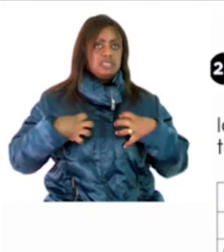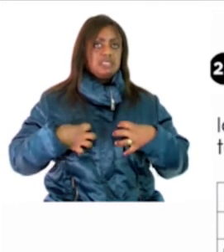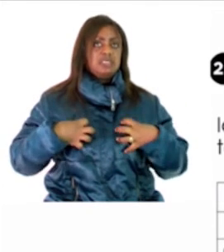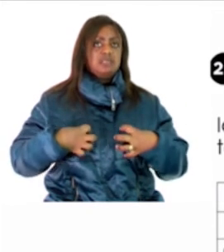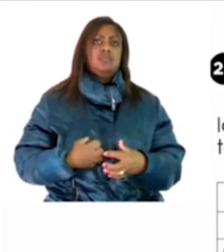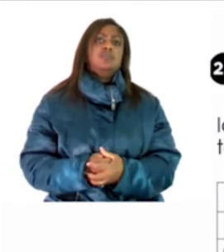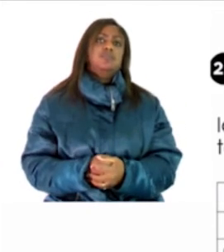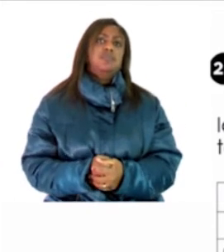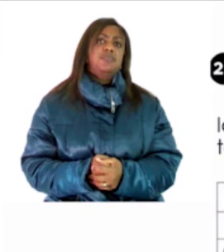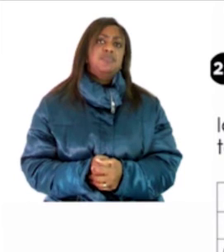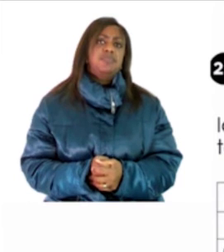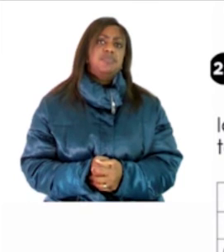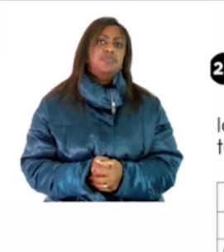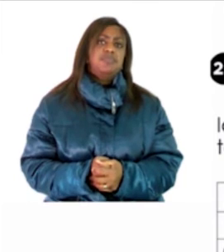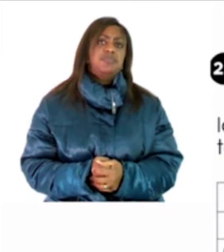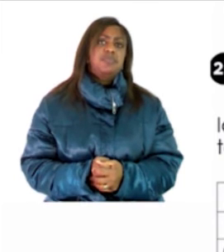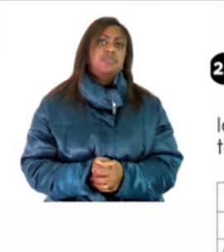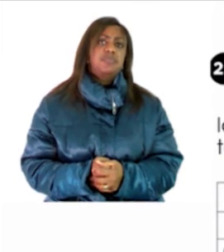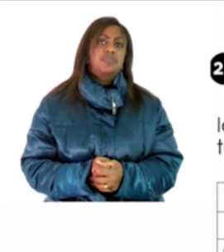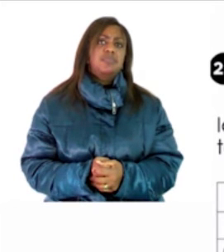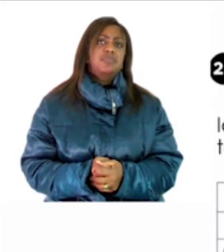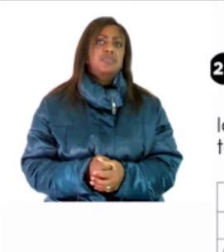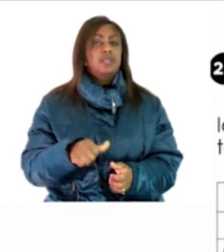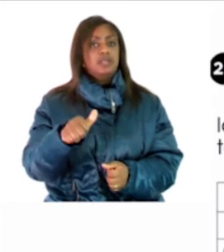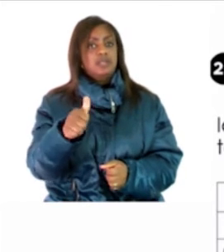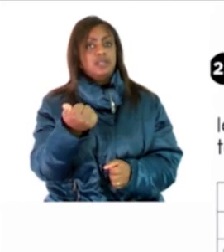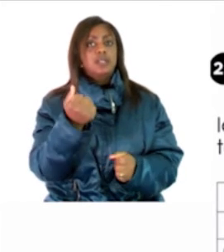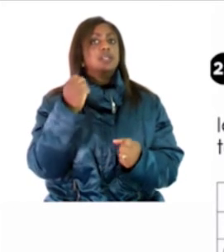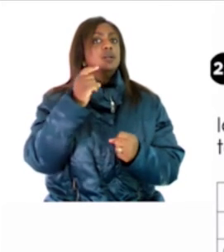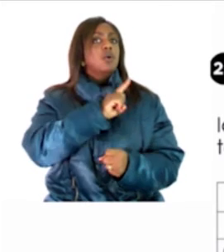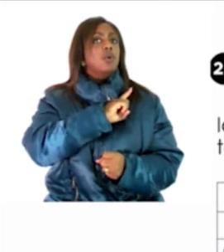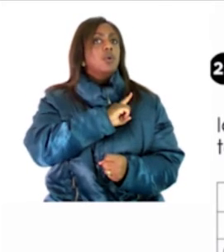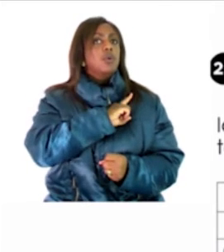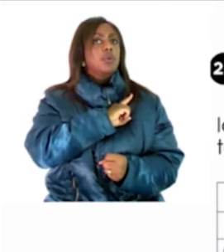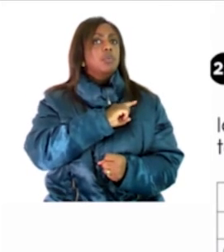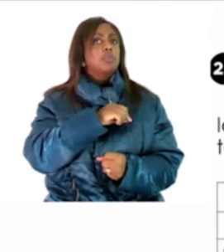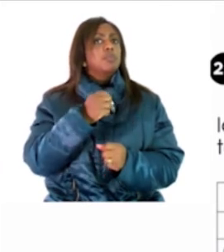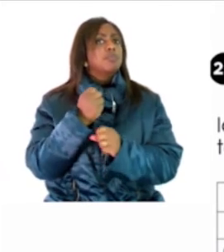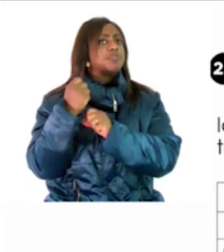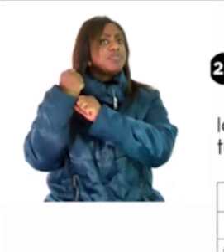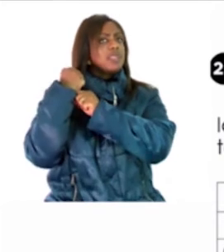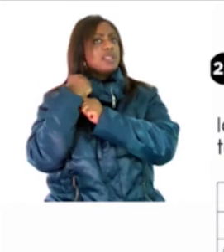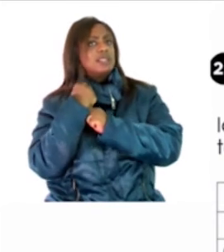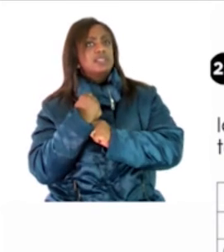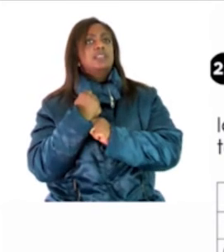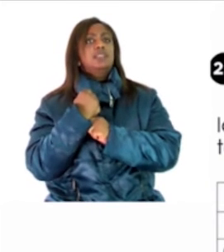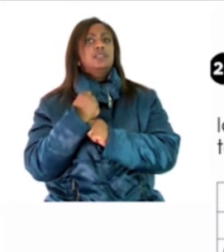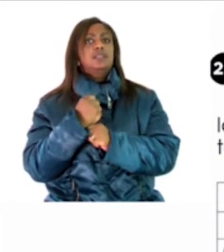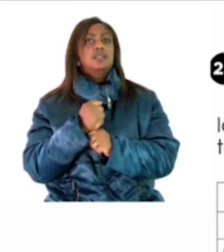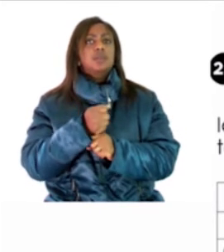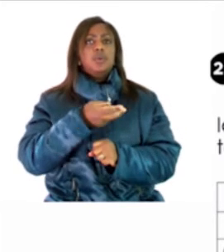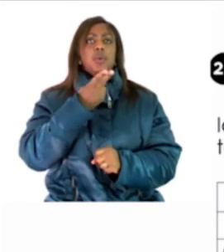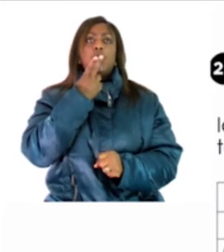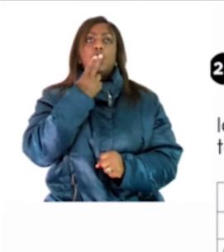up your lungs. Okay, and on the other point as well, you can become addicted. As long as you get to the point of addiction, that